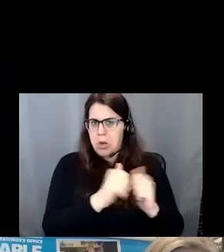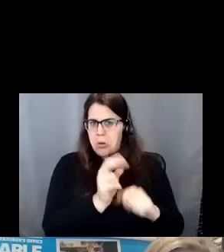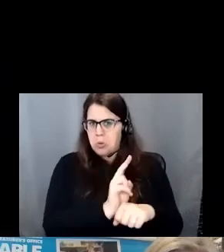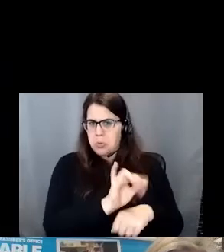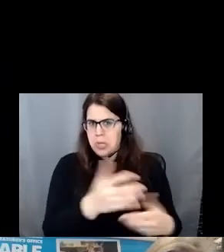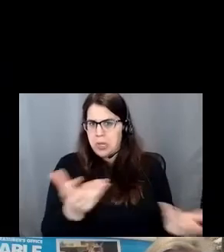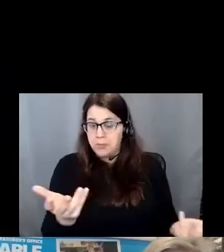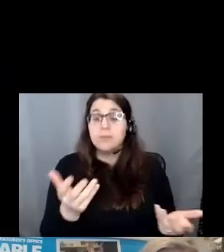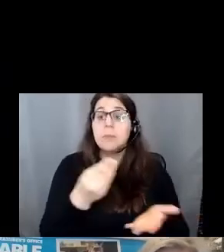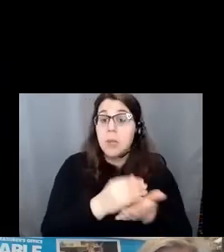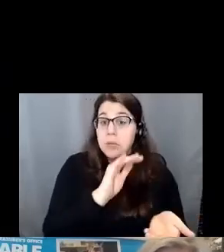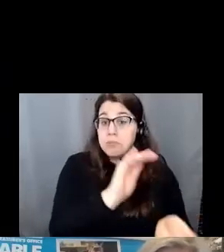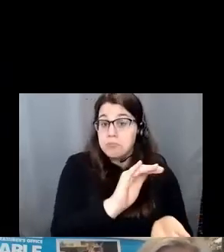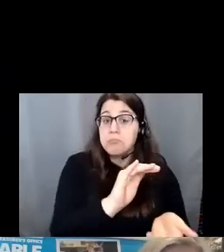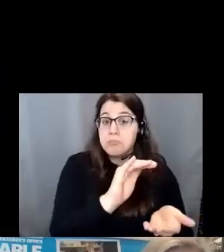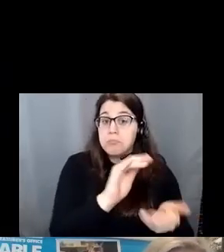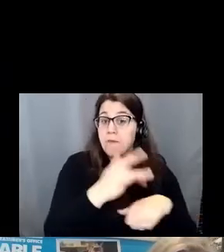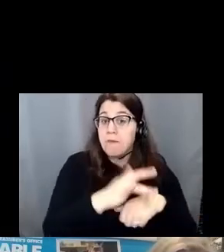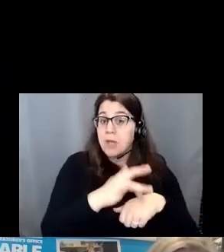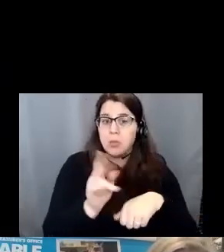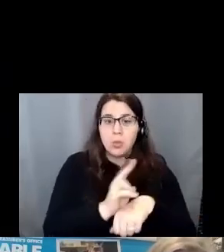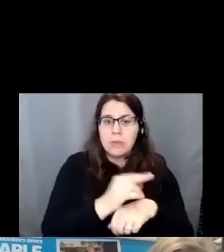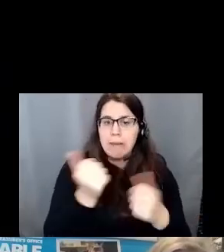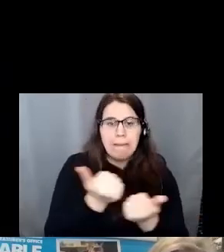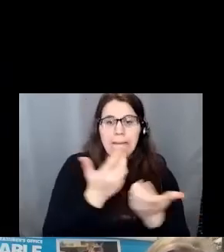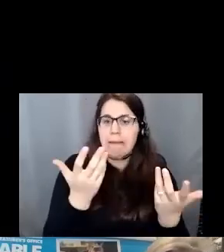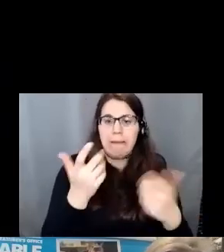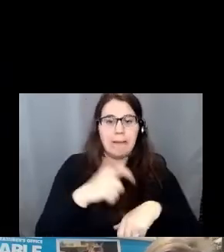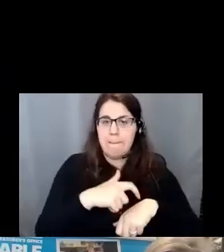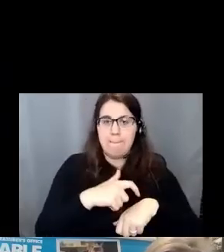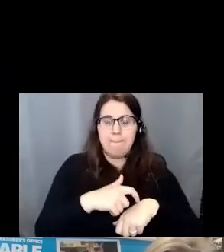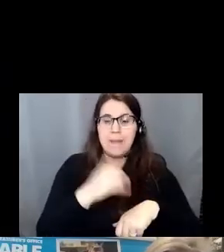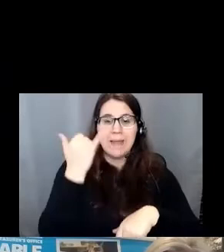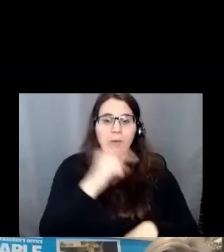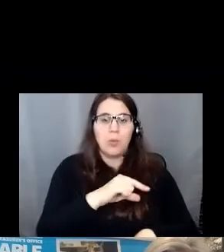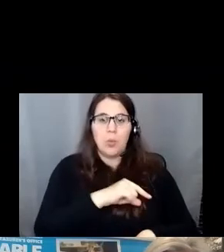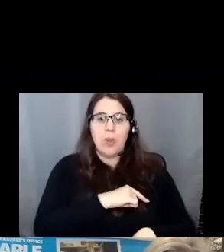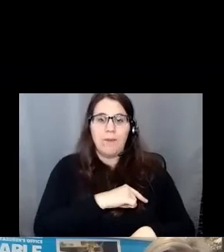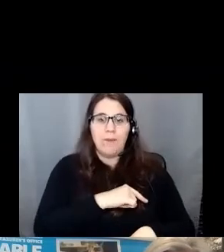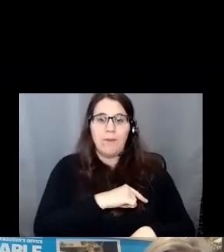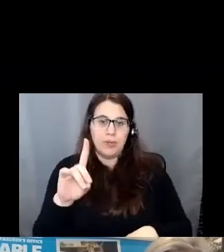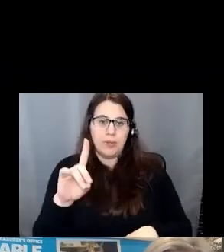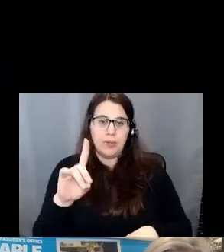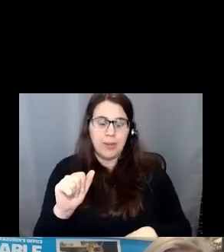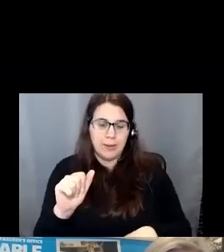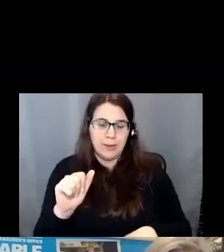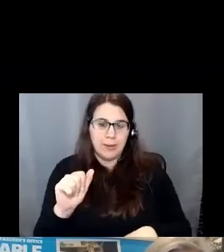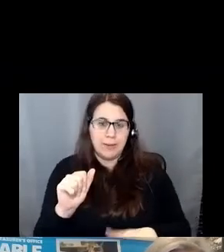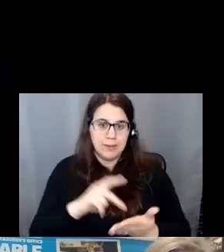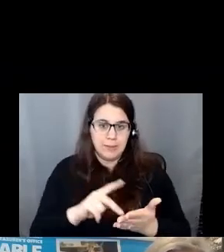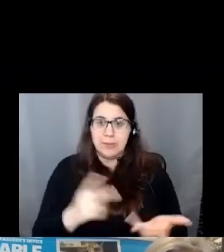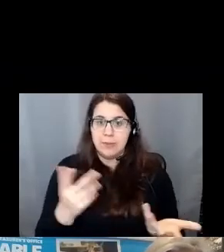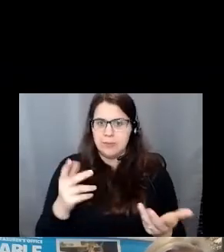available for use at any time to pay for qualified disability expenses. And the legislation has defined what